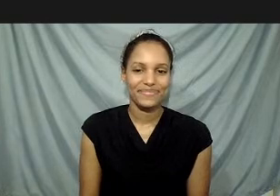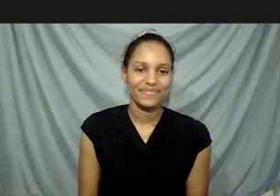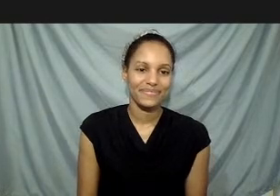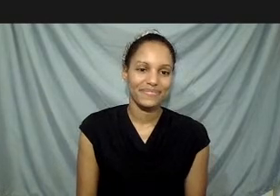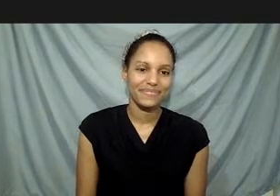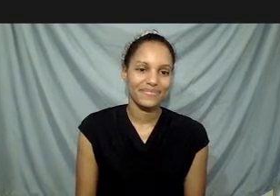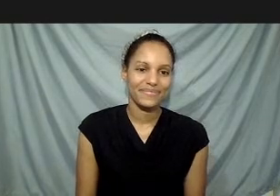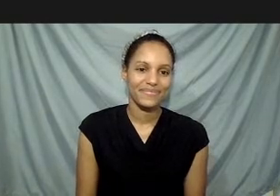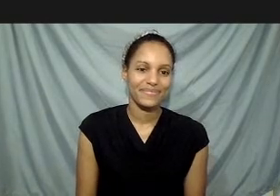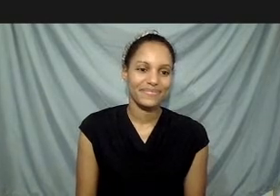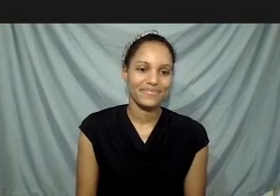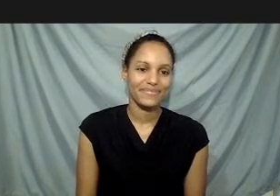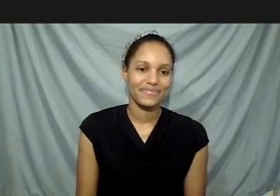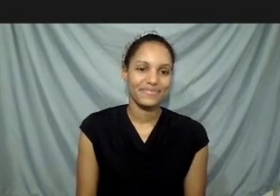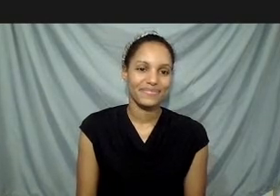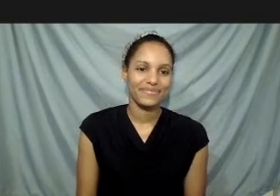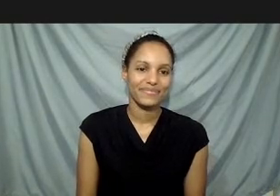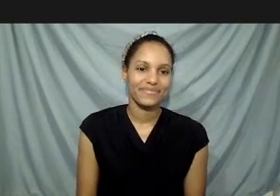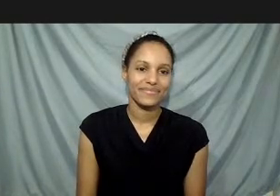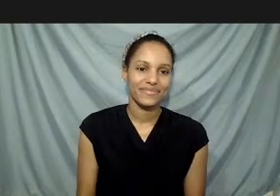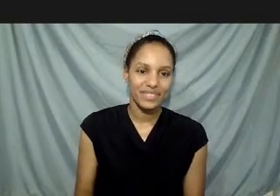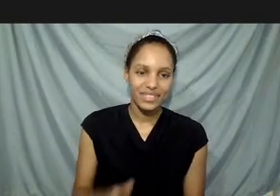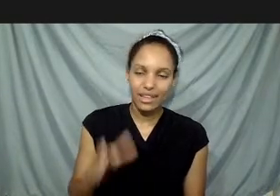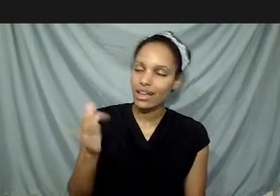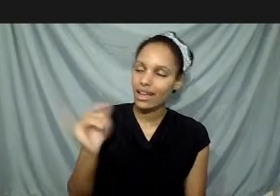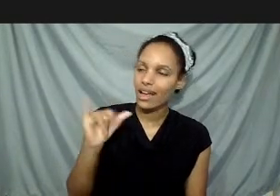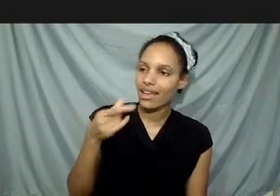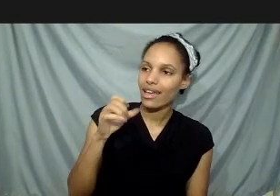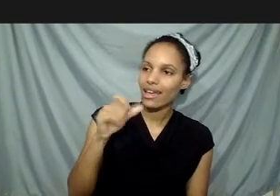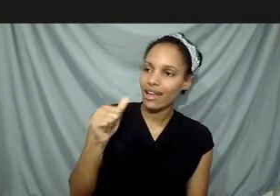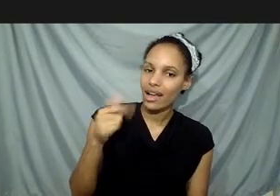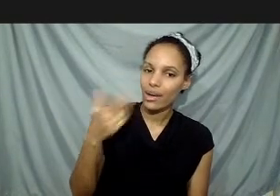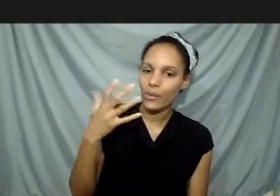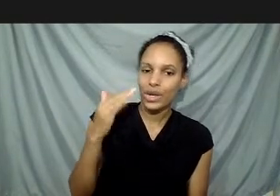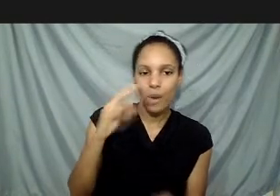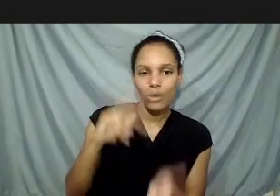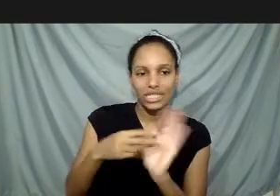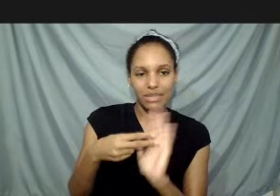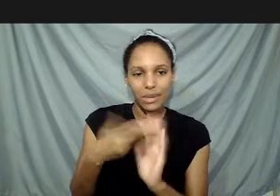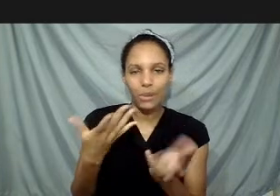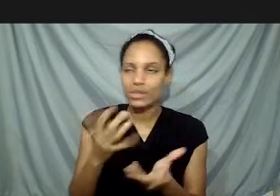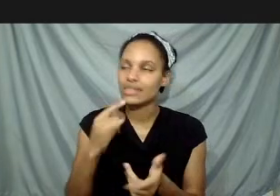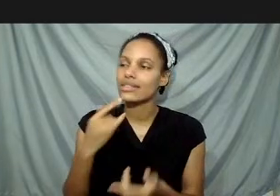Iega, come on. We know what Deva meant when she said that. When I was a mess.